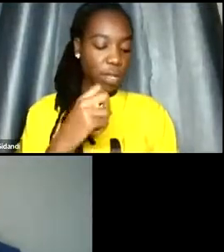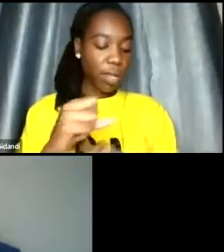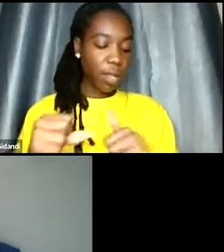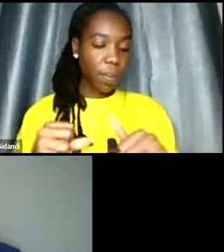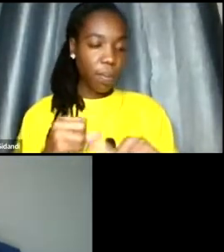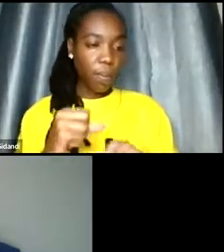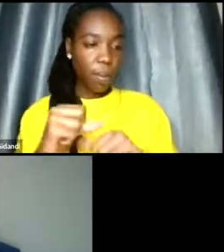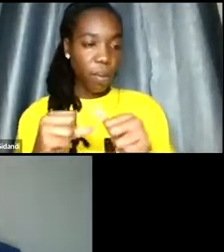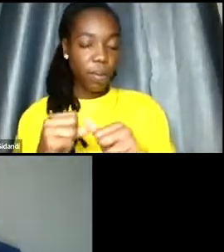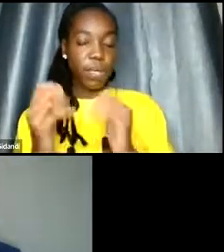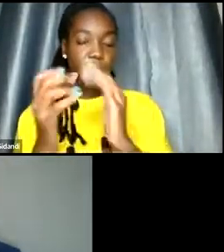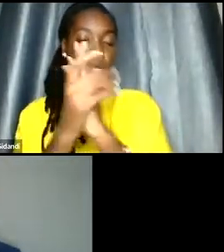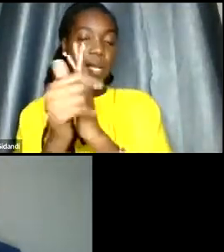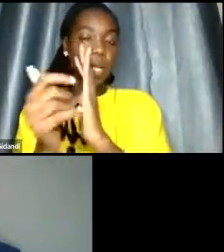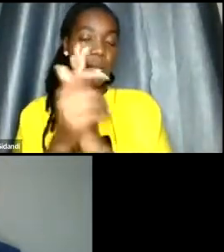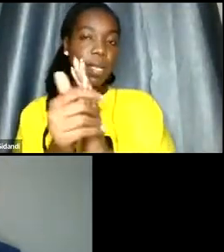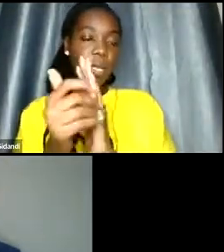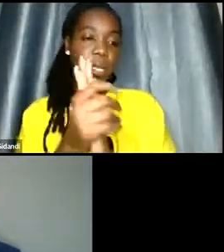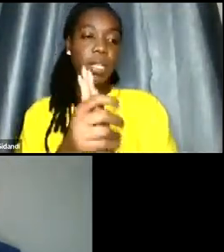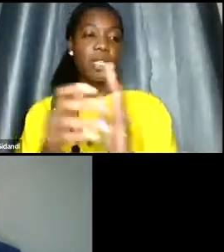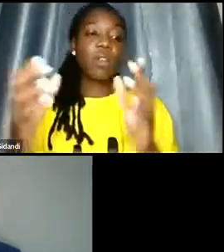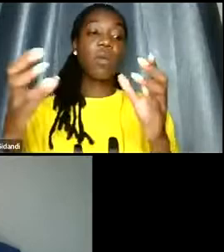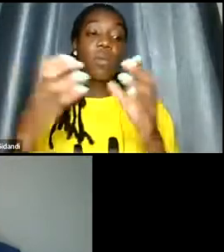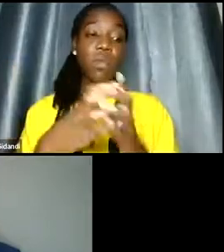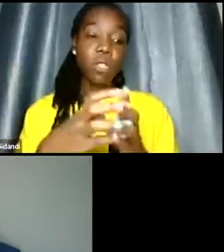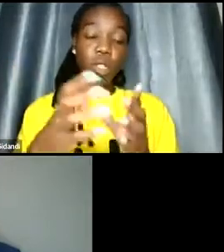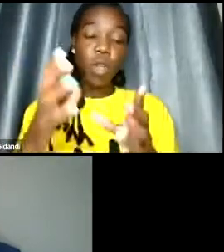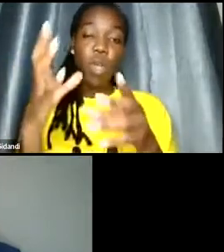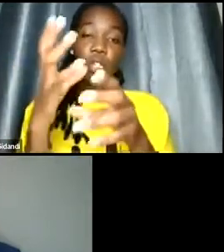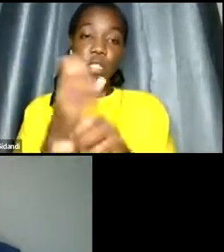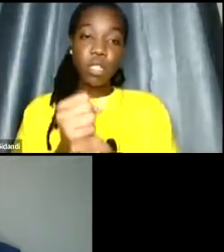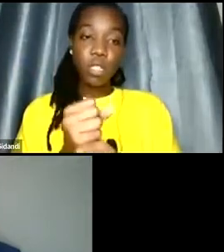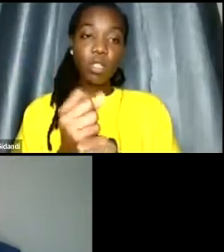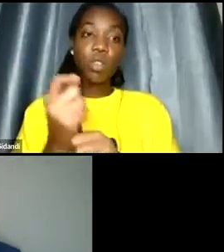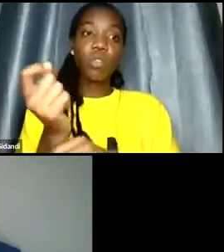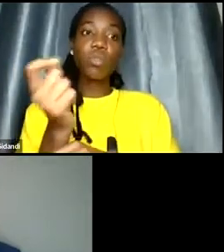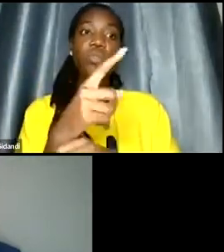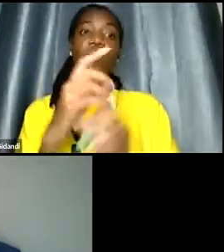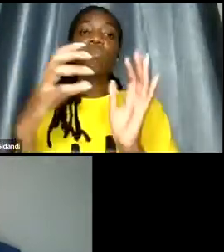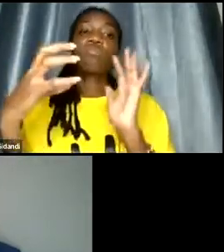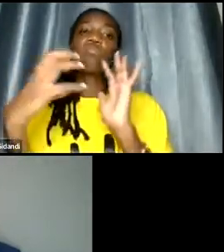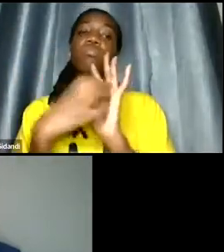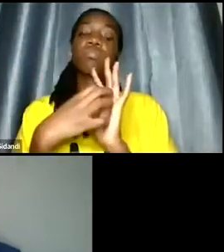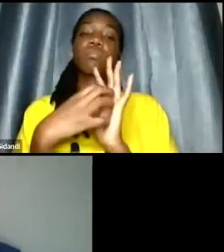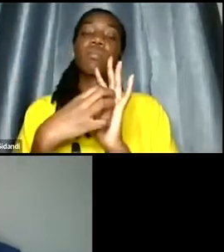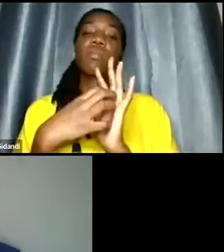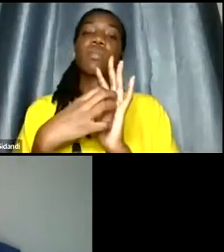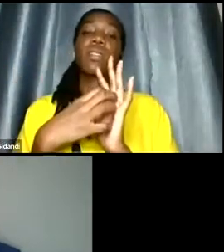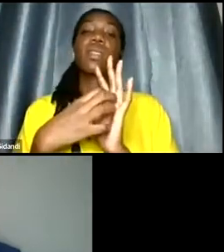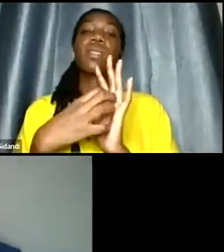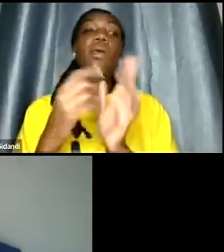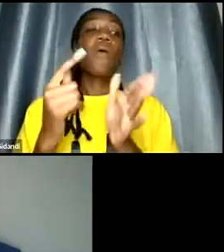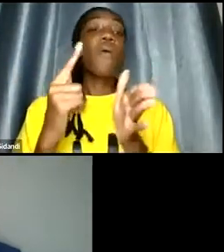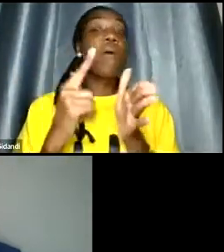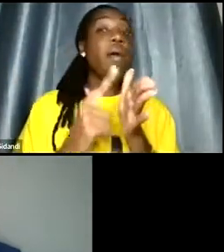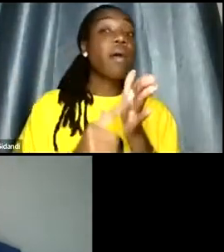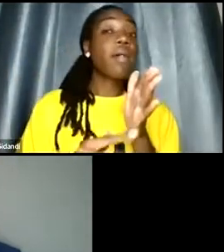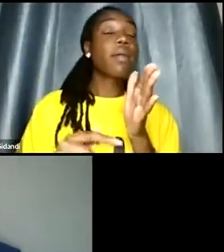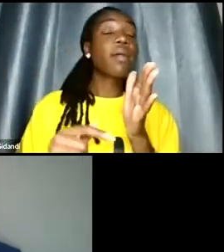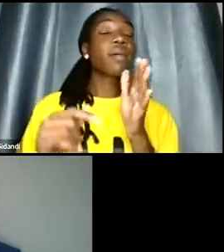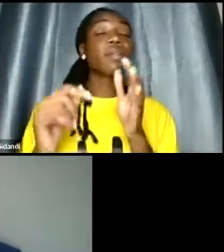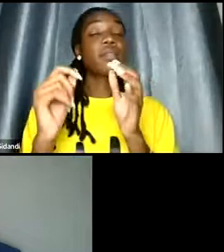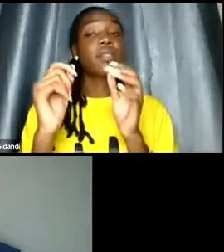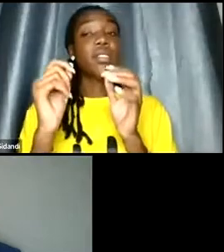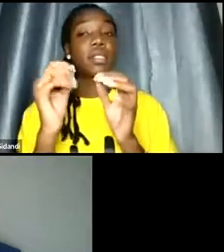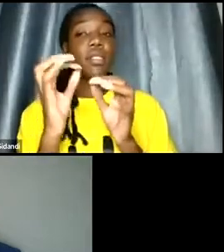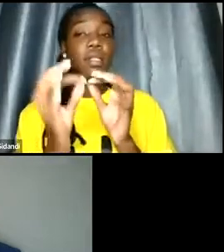the talent committee that organizations should put in place. What would be the right